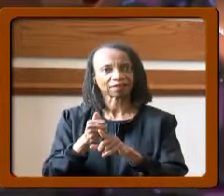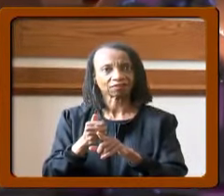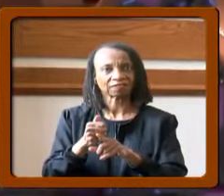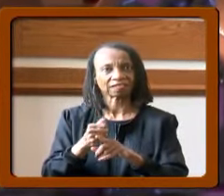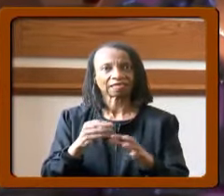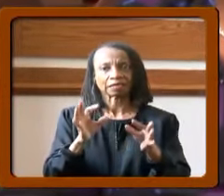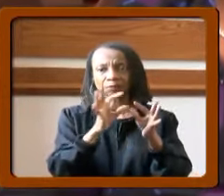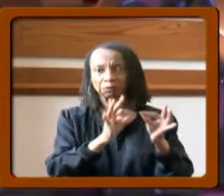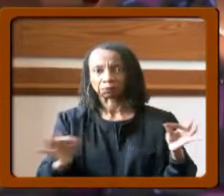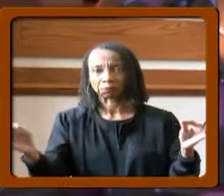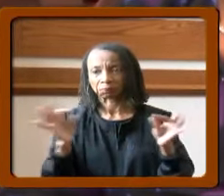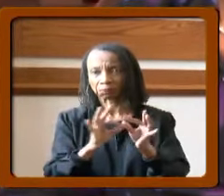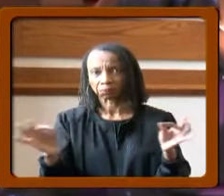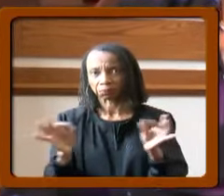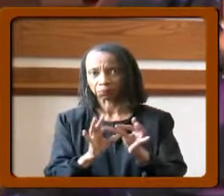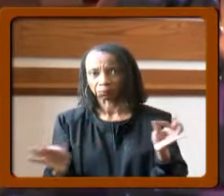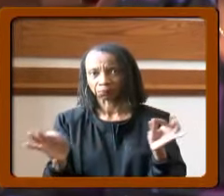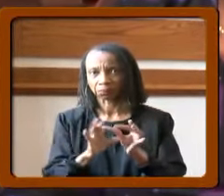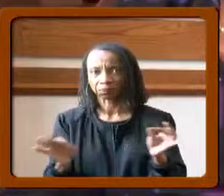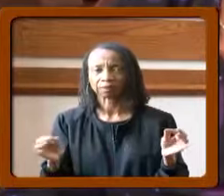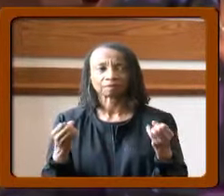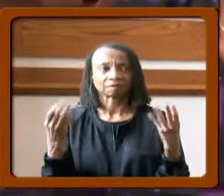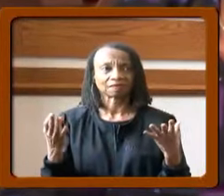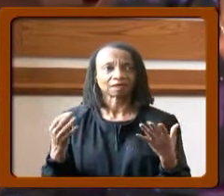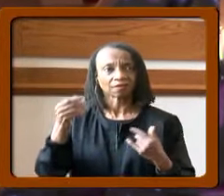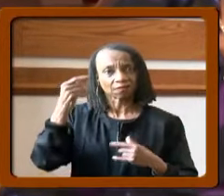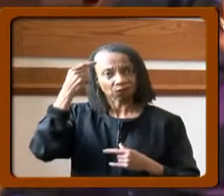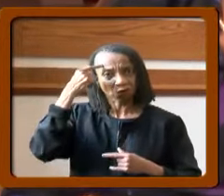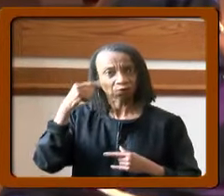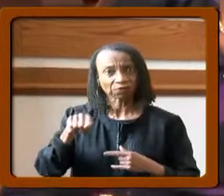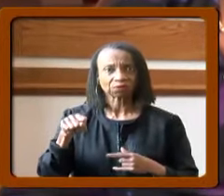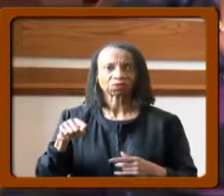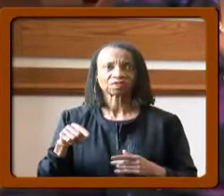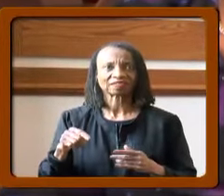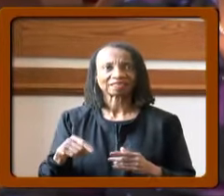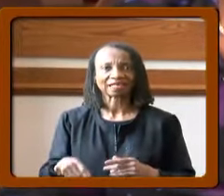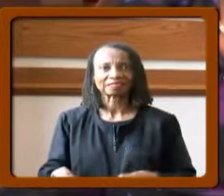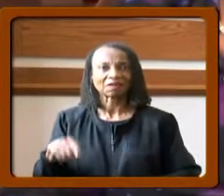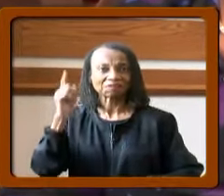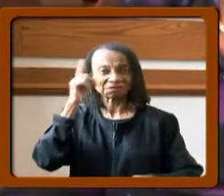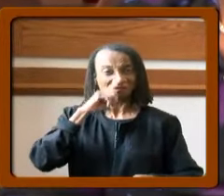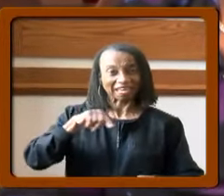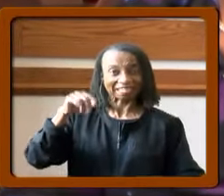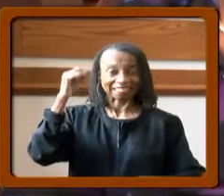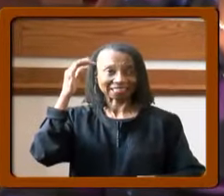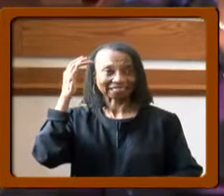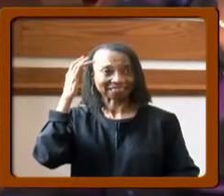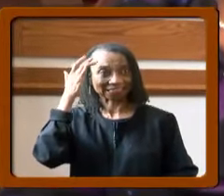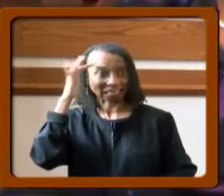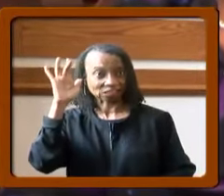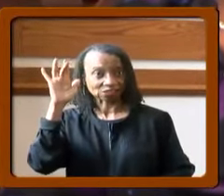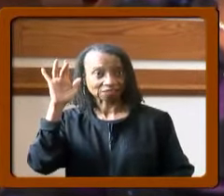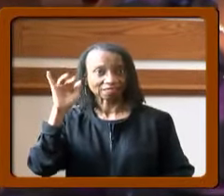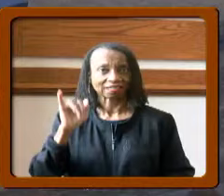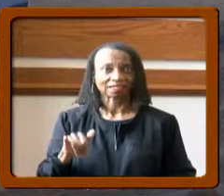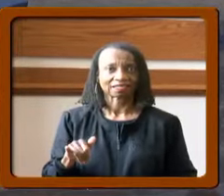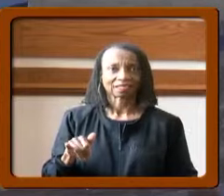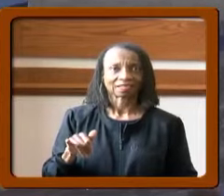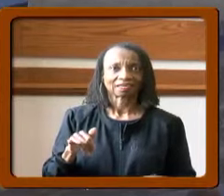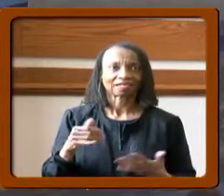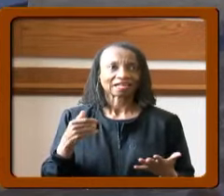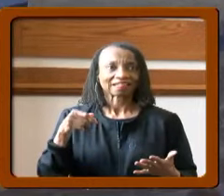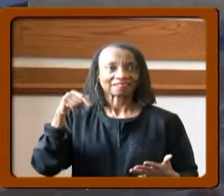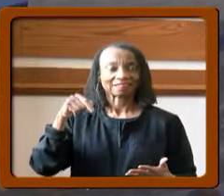Lawyers and other folks who are supposed to be writing briefs got artificial intelligence. I promise you, by the way, this sermon was me and the Holy